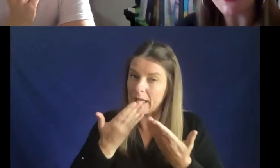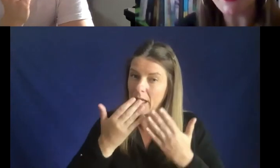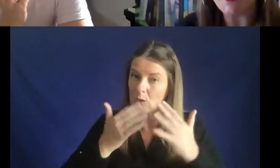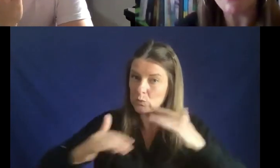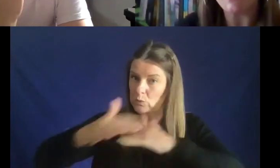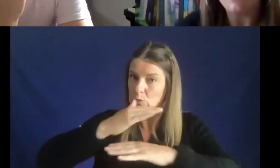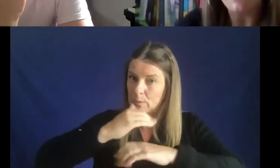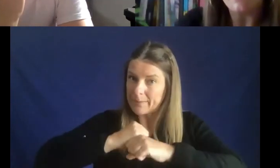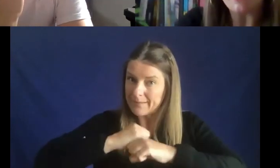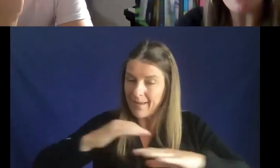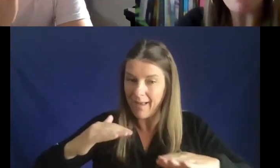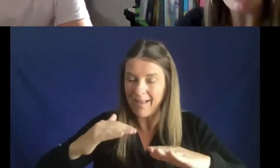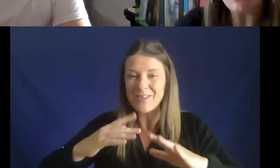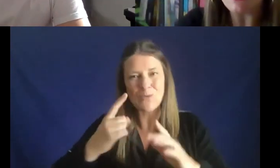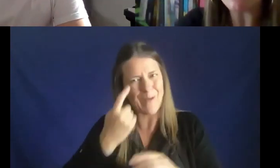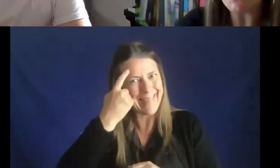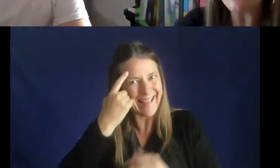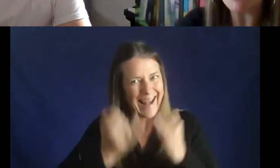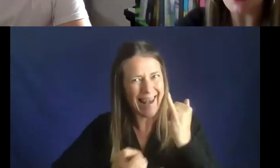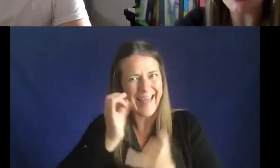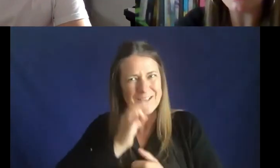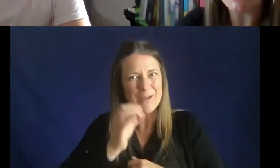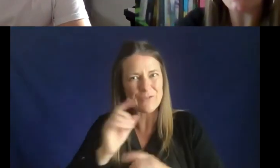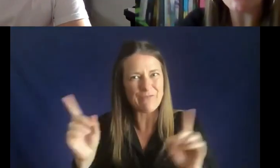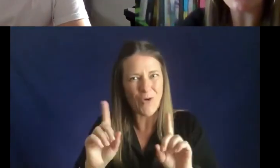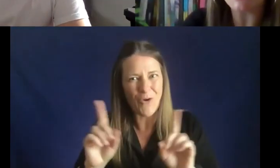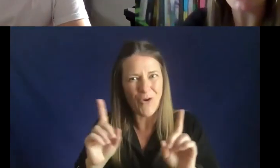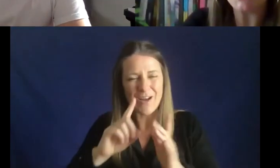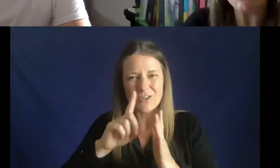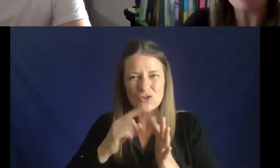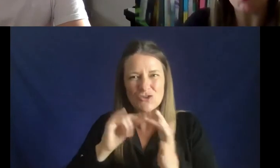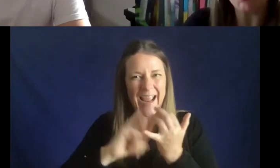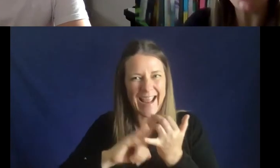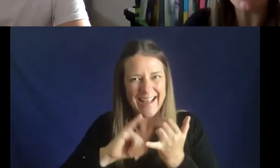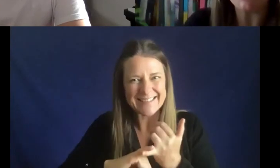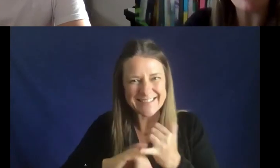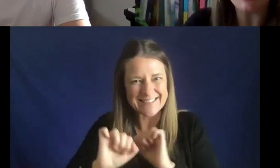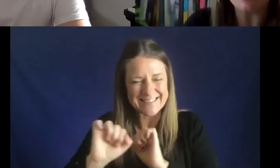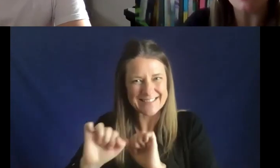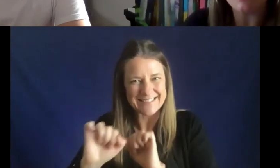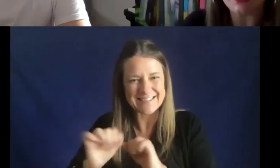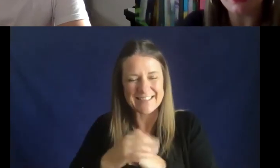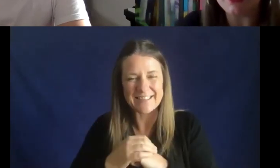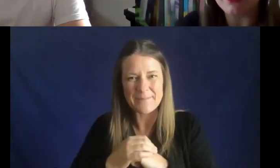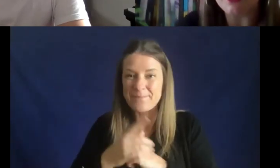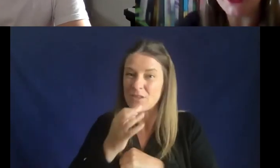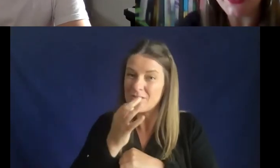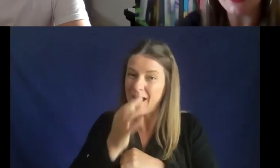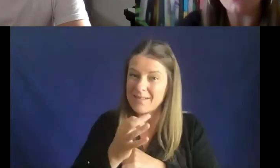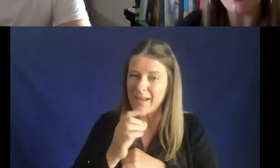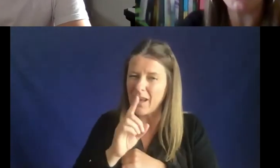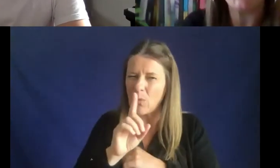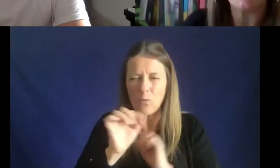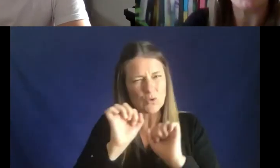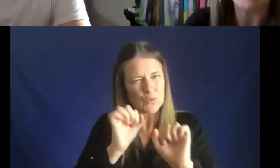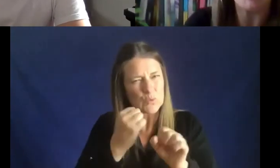could be Jess's question. She asked, what daily practice did you decide to do to support your deepening